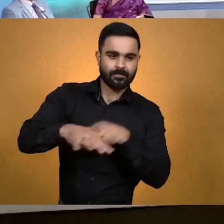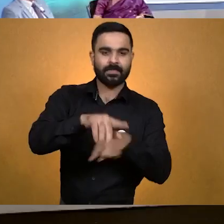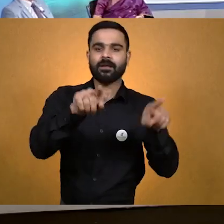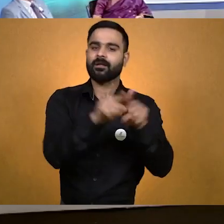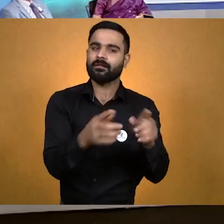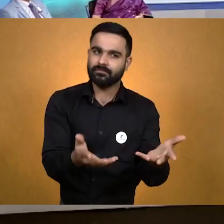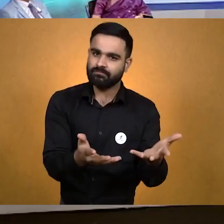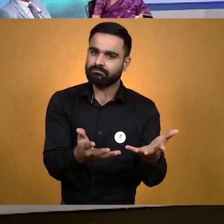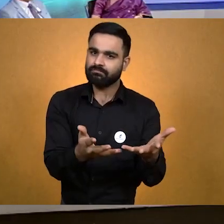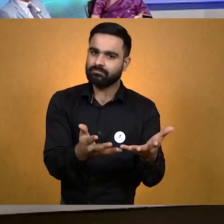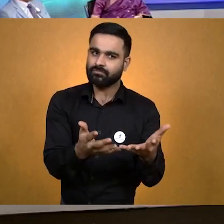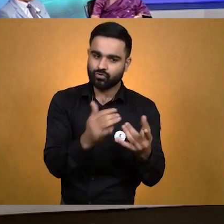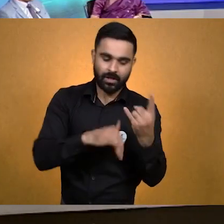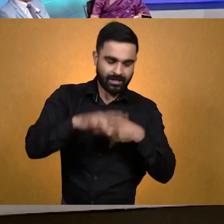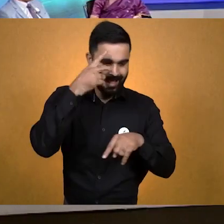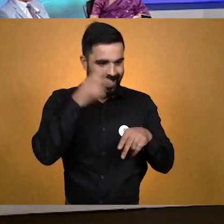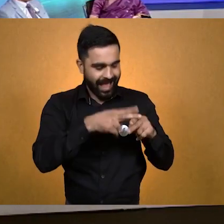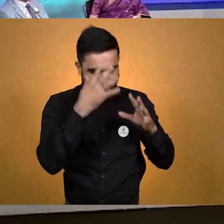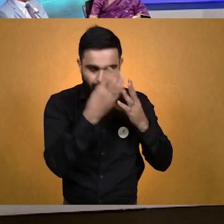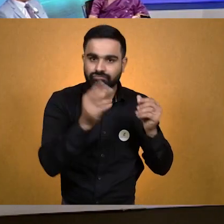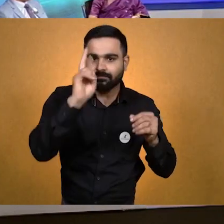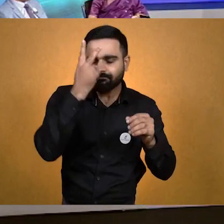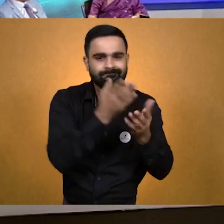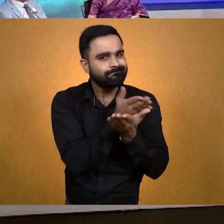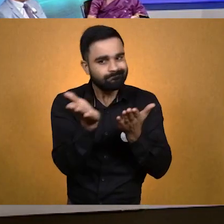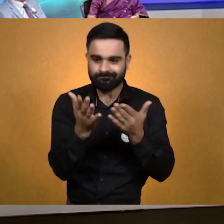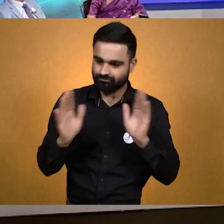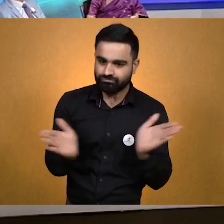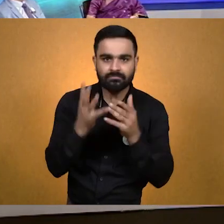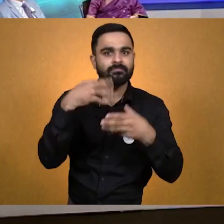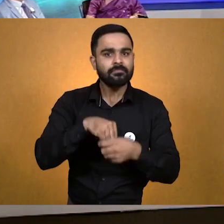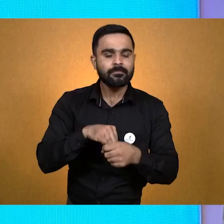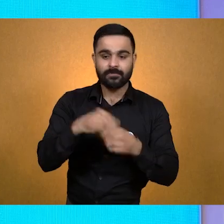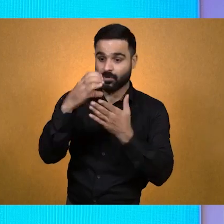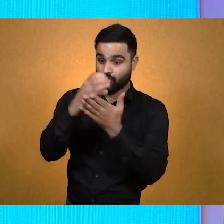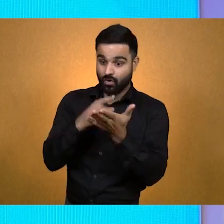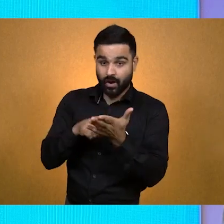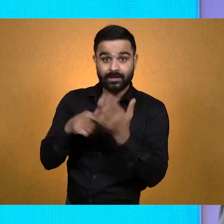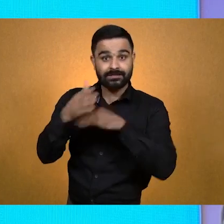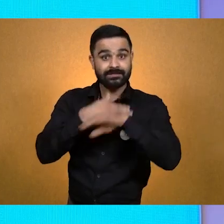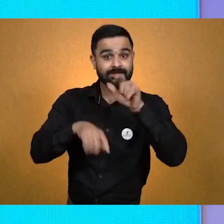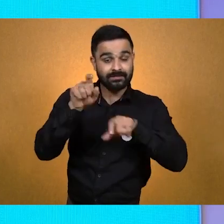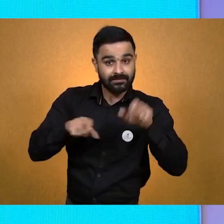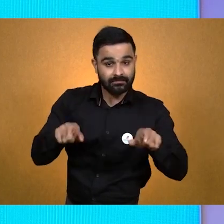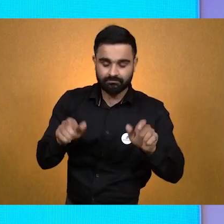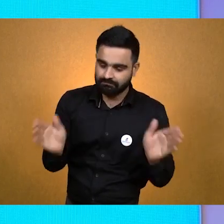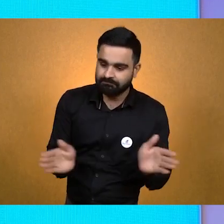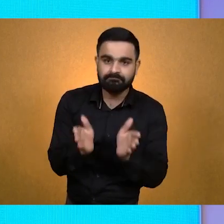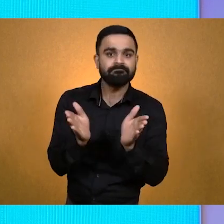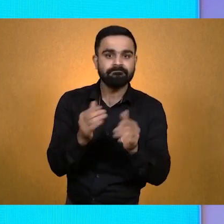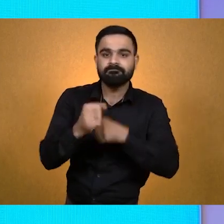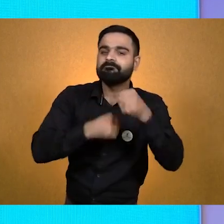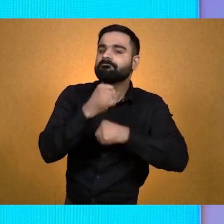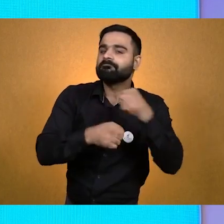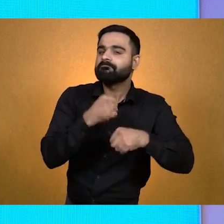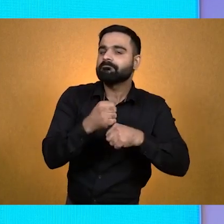a, like the, to break the social stigma, and to also have like the curriculum which is designed for children with disabilities as a